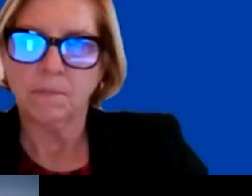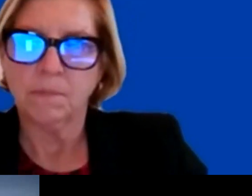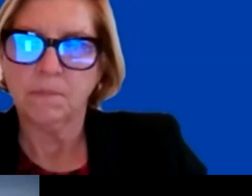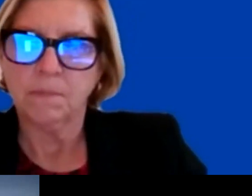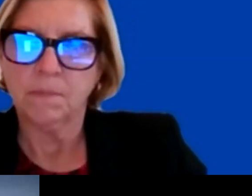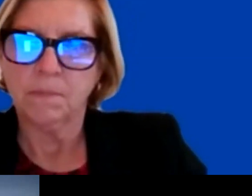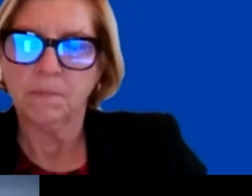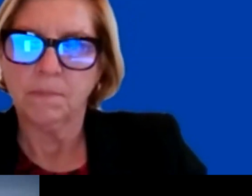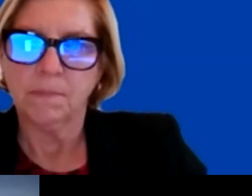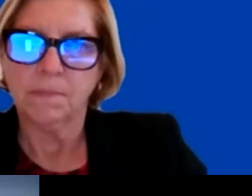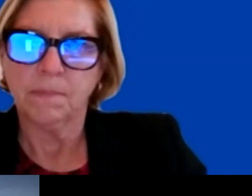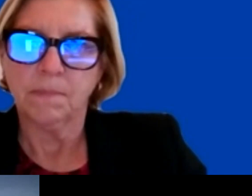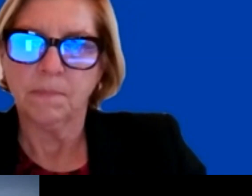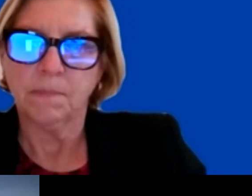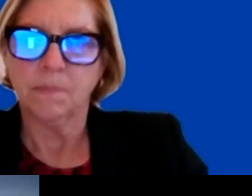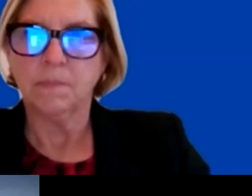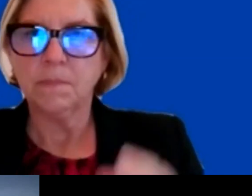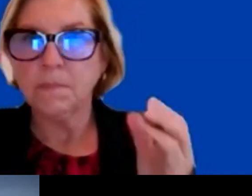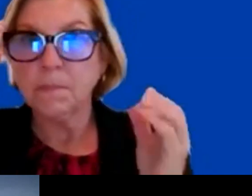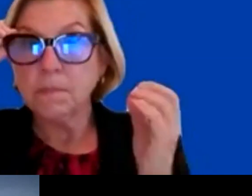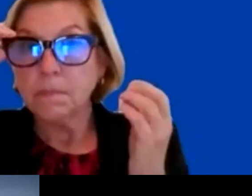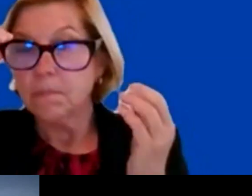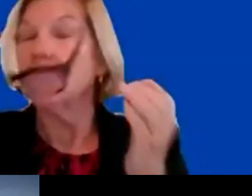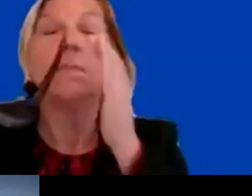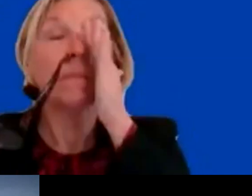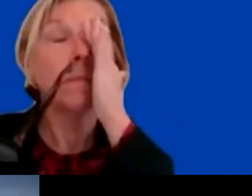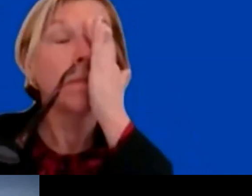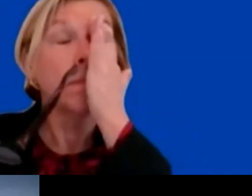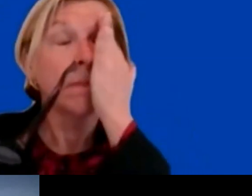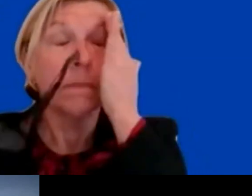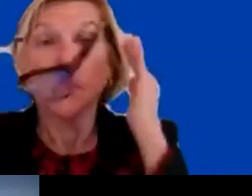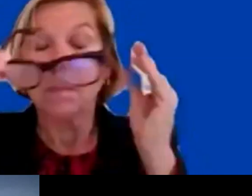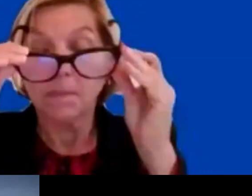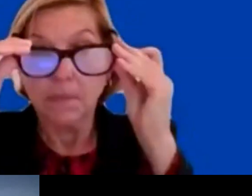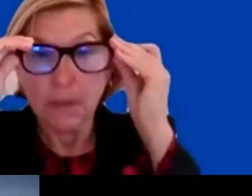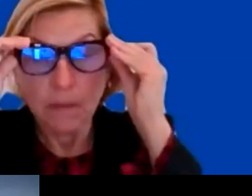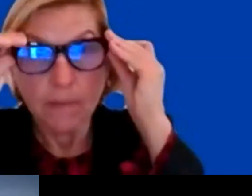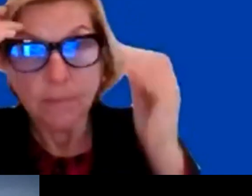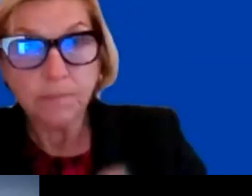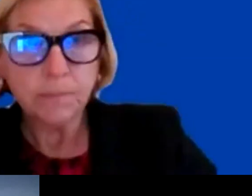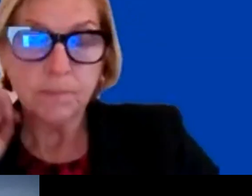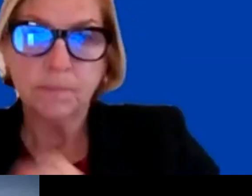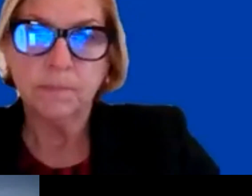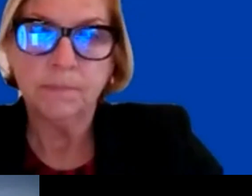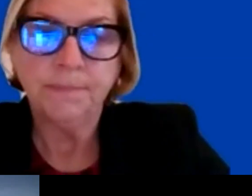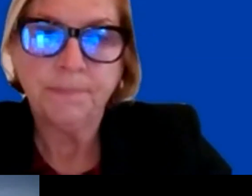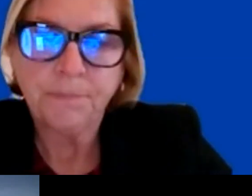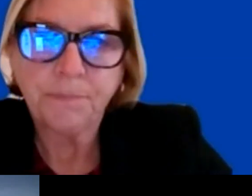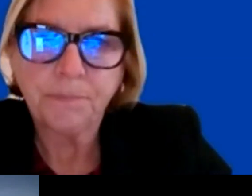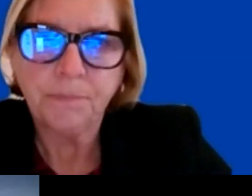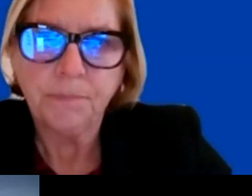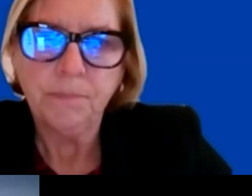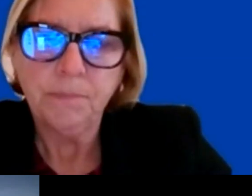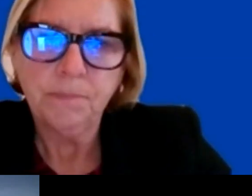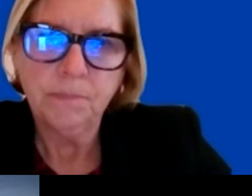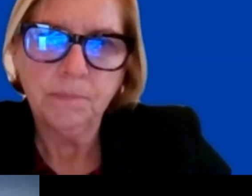for just so everyone knows, and I'm happy to share out links, but